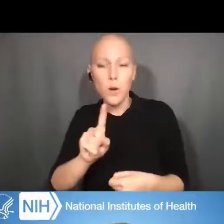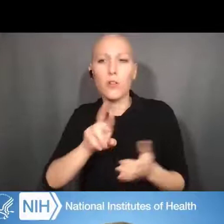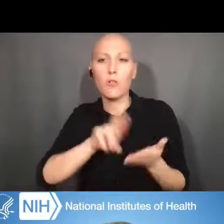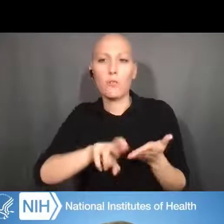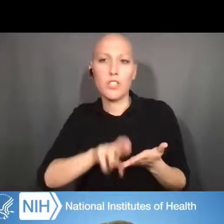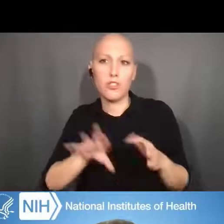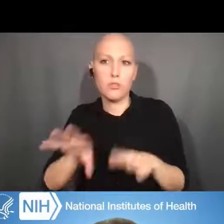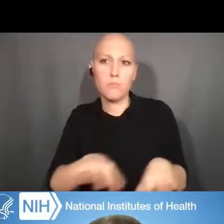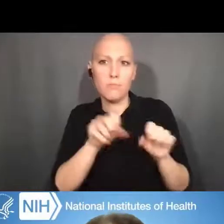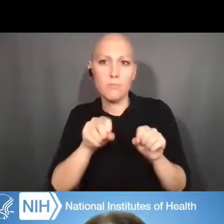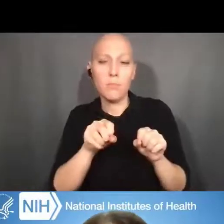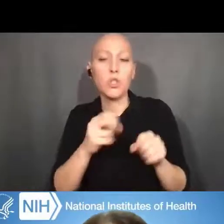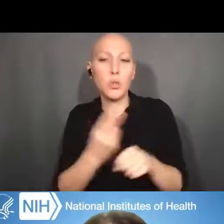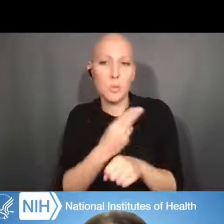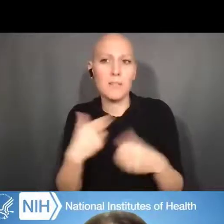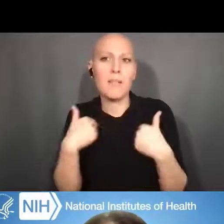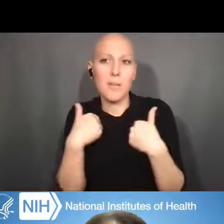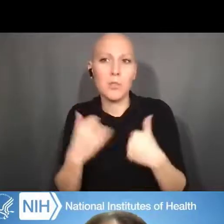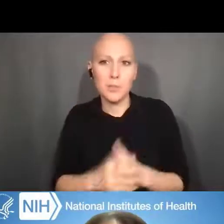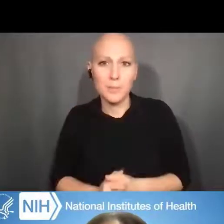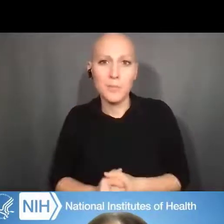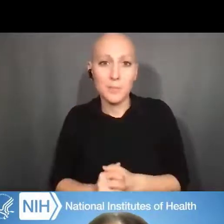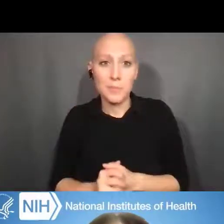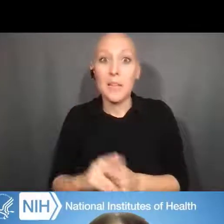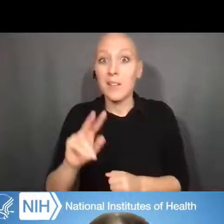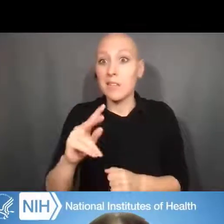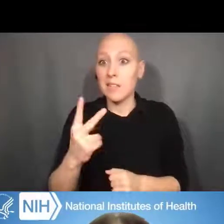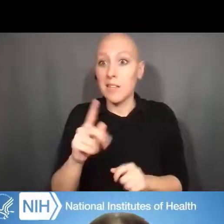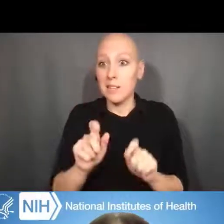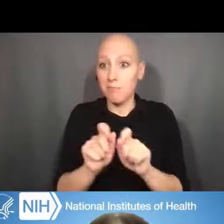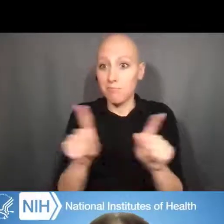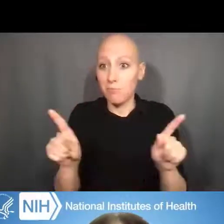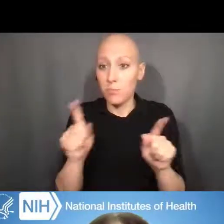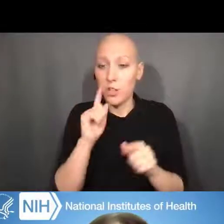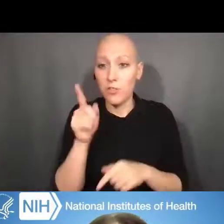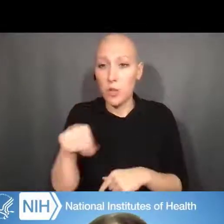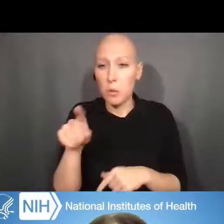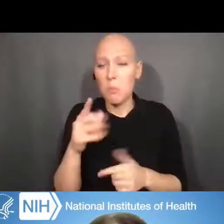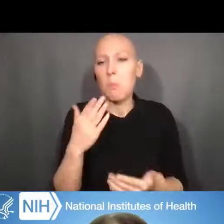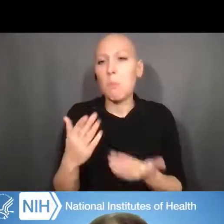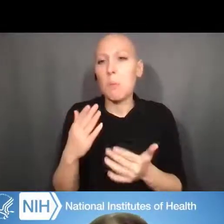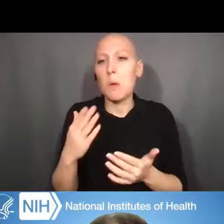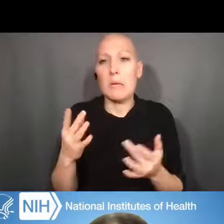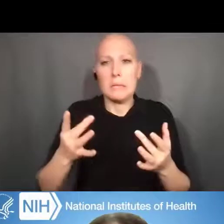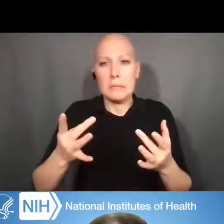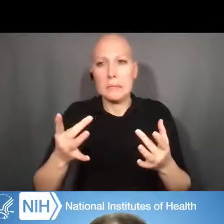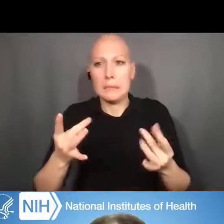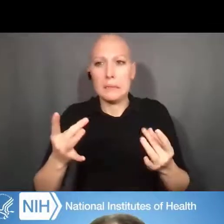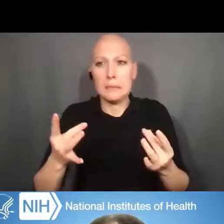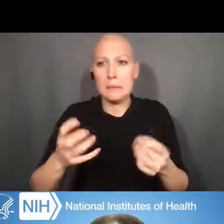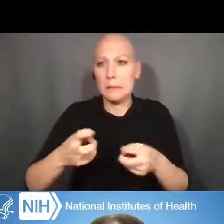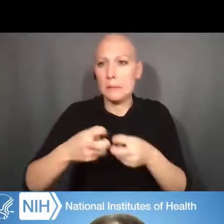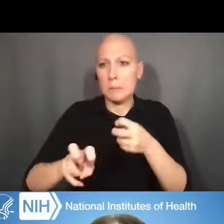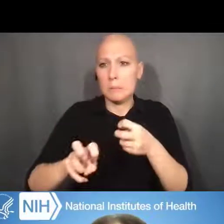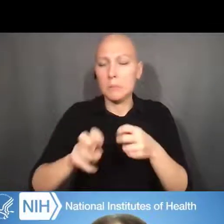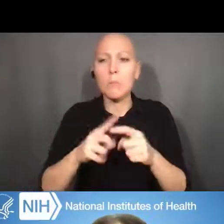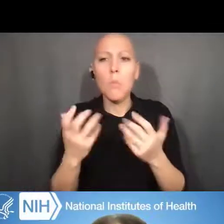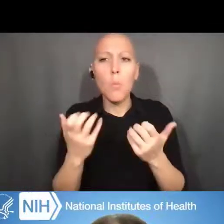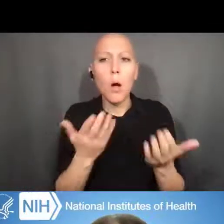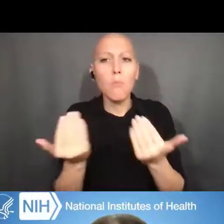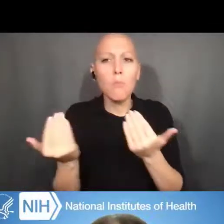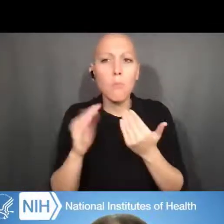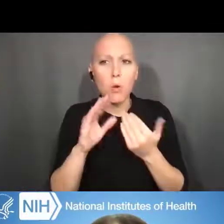So I do have a second poll question for you, and this might be a little tricky, but I'd like to hear your thoughts on this. Which